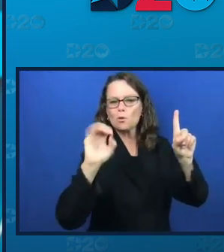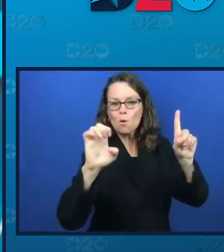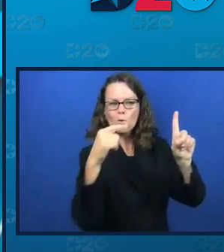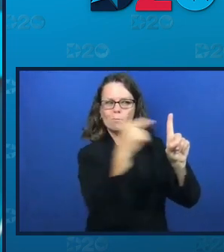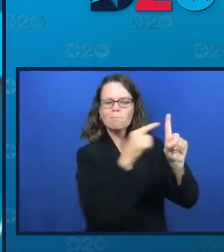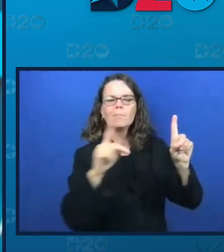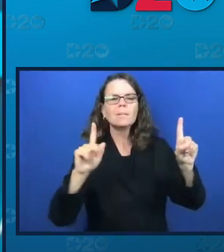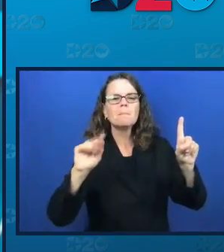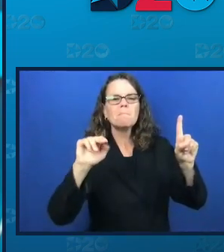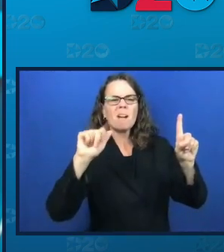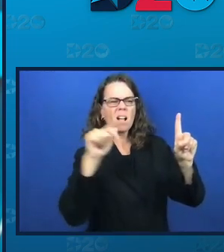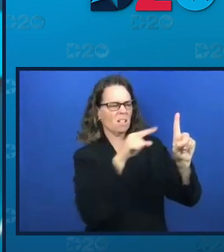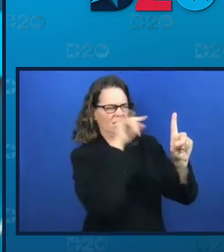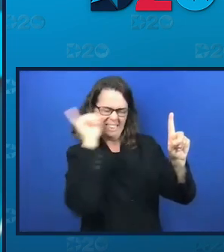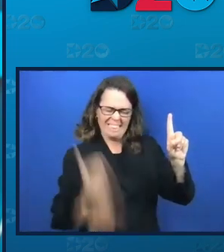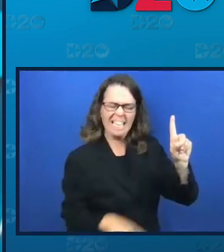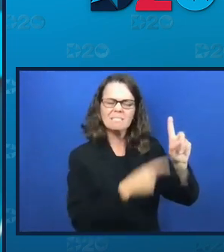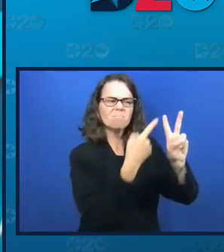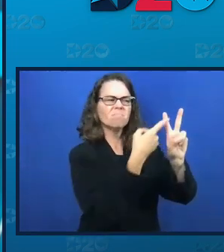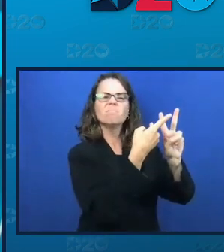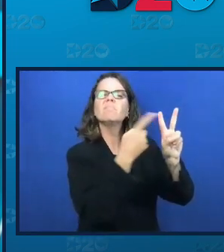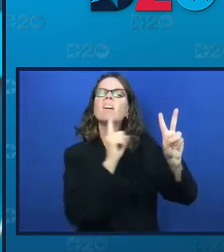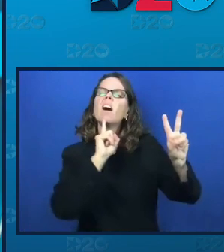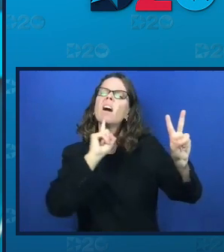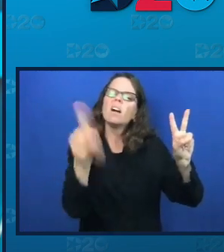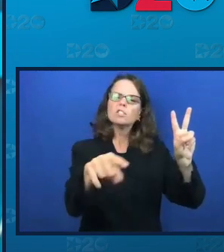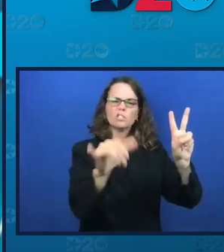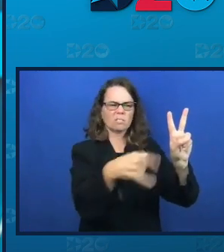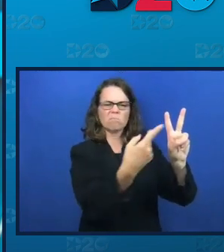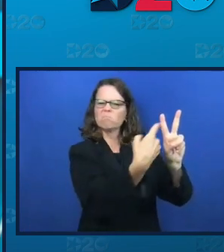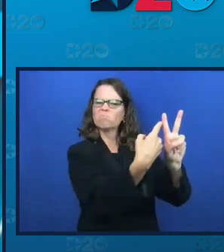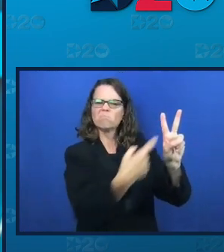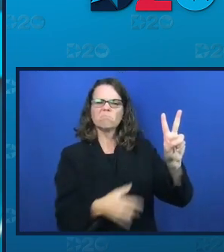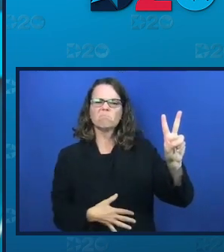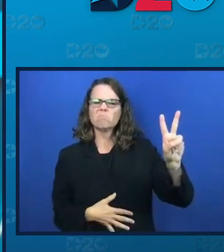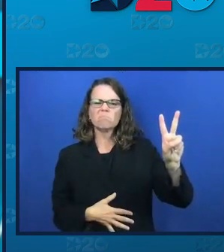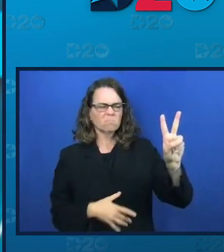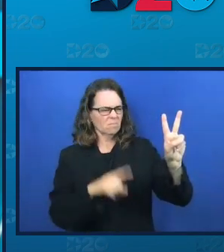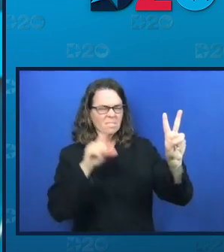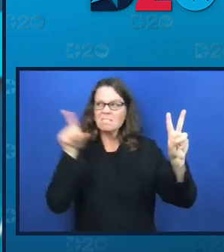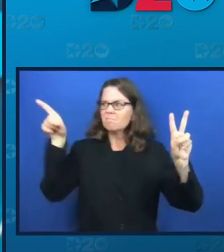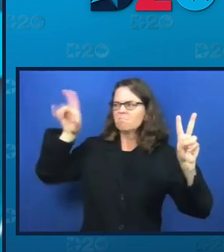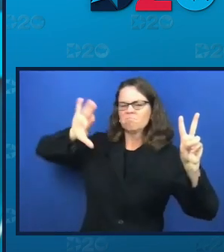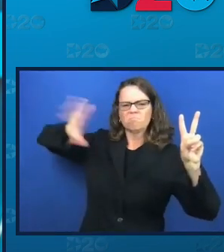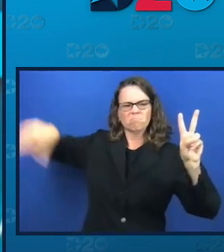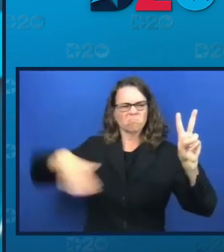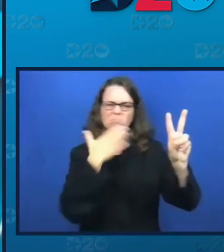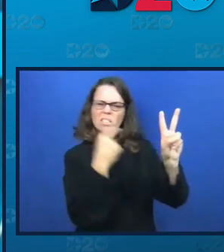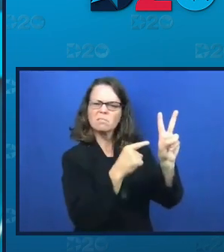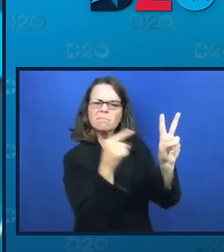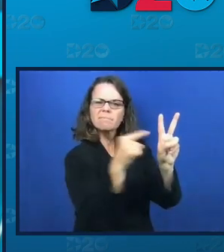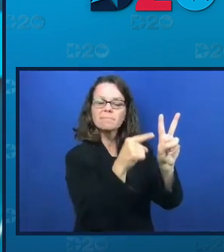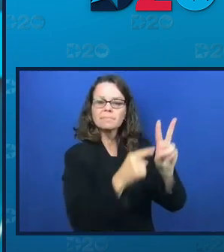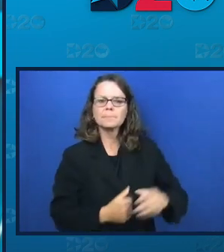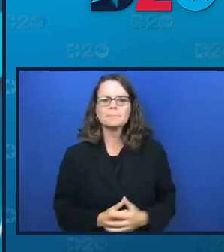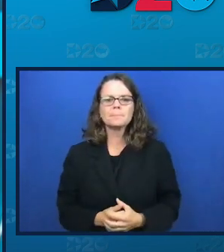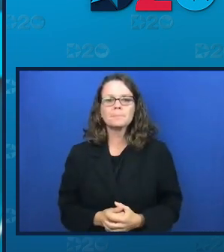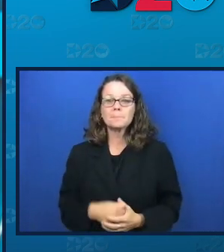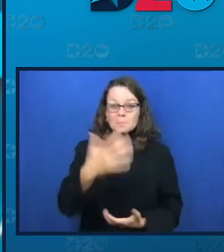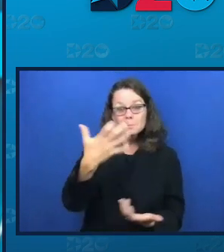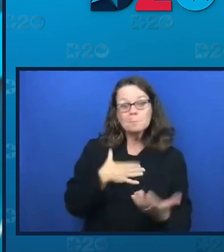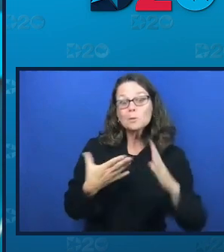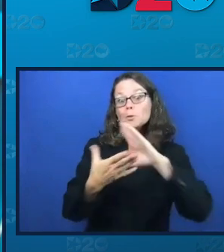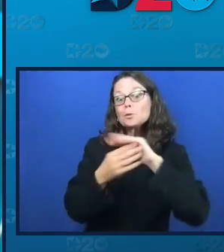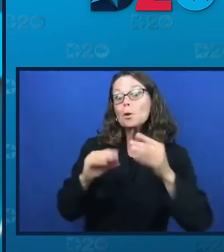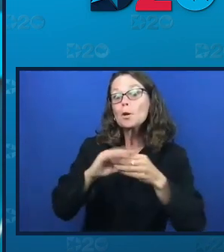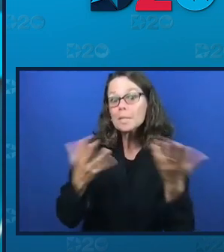are. You see, there's another part of my story, the part where I ran for office, the part where I served in